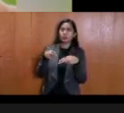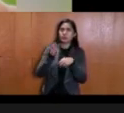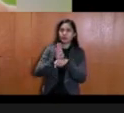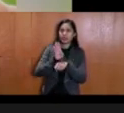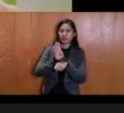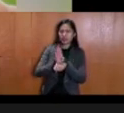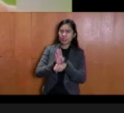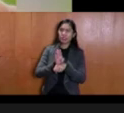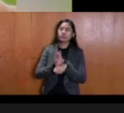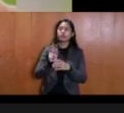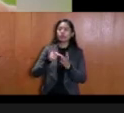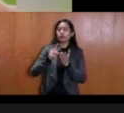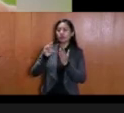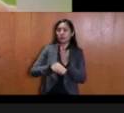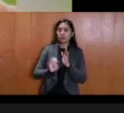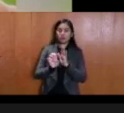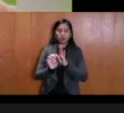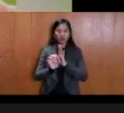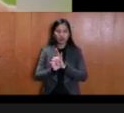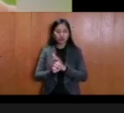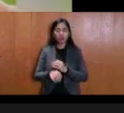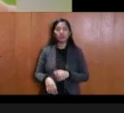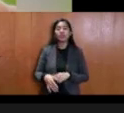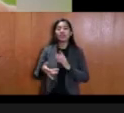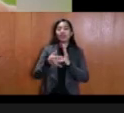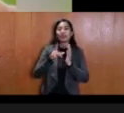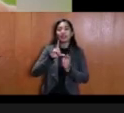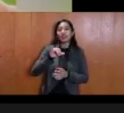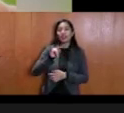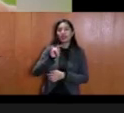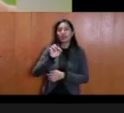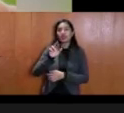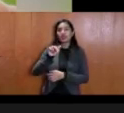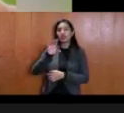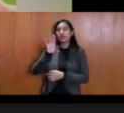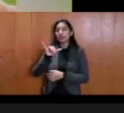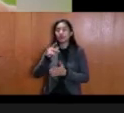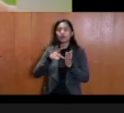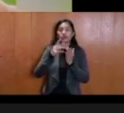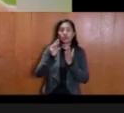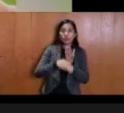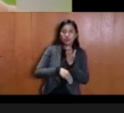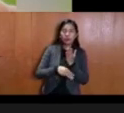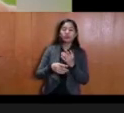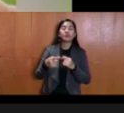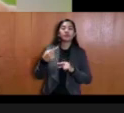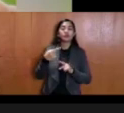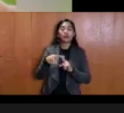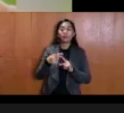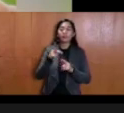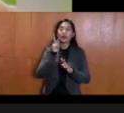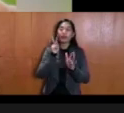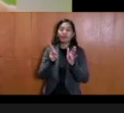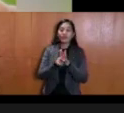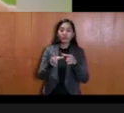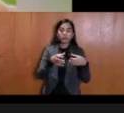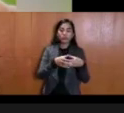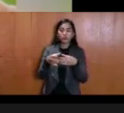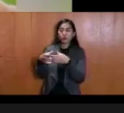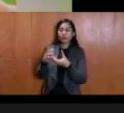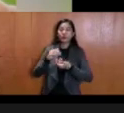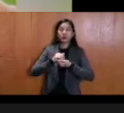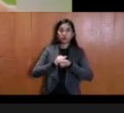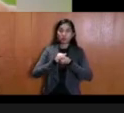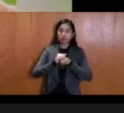booster programs, for example, digital literacy programs. And sometimes the private sector companies partner with each other as